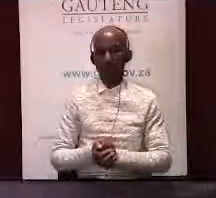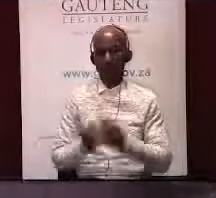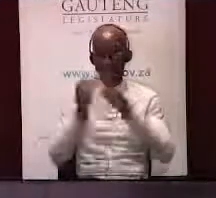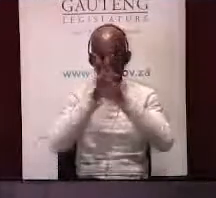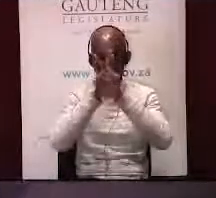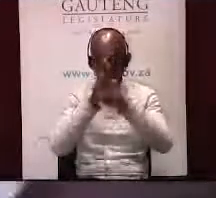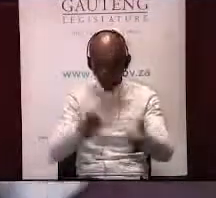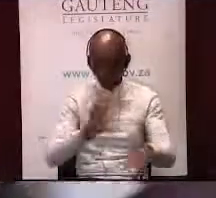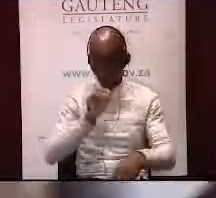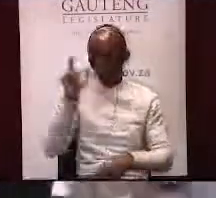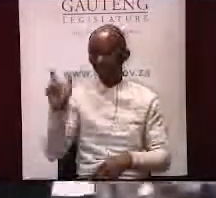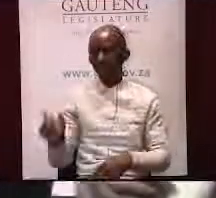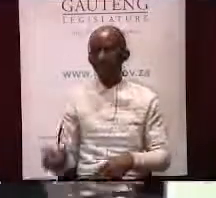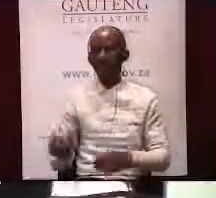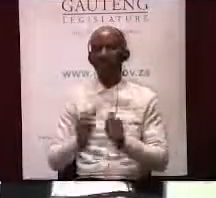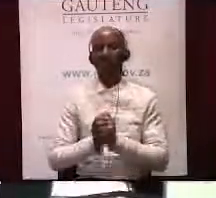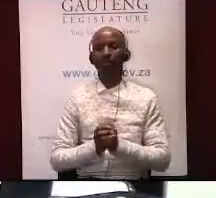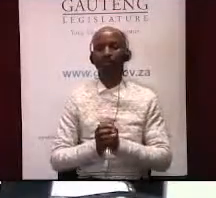Honorable Speaker,